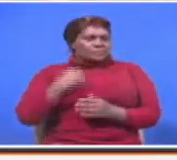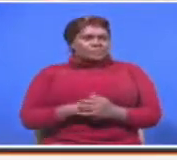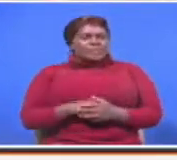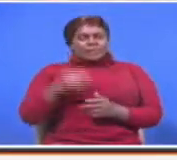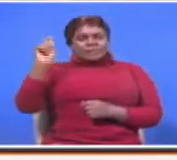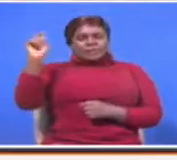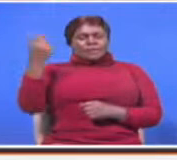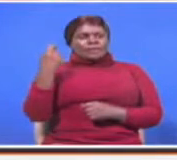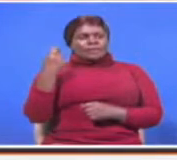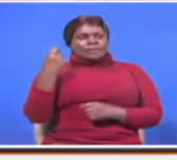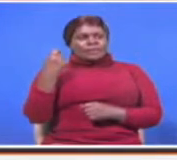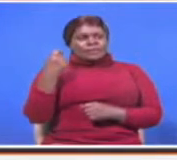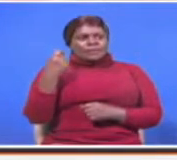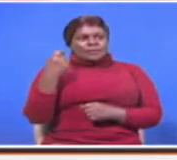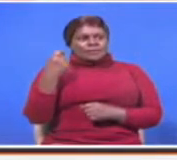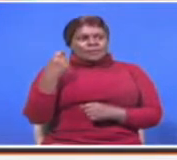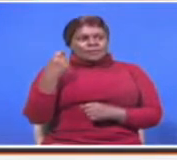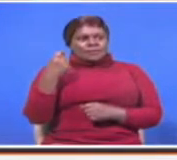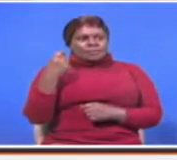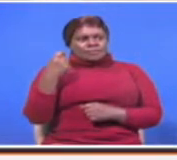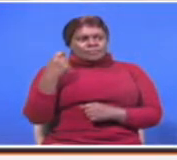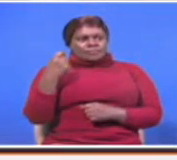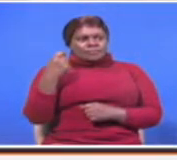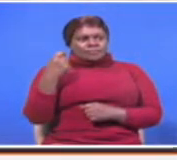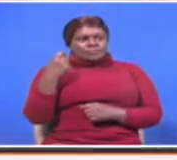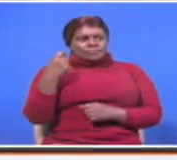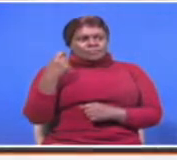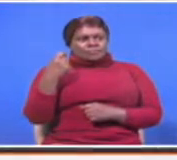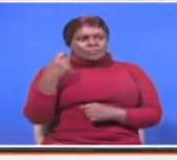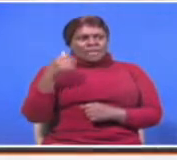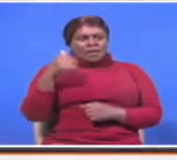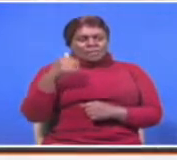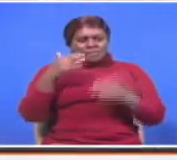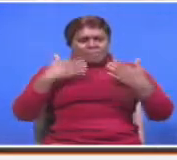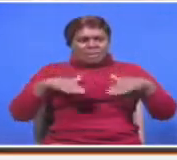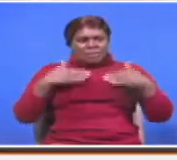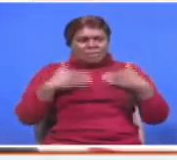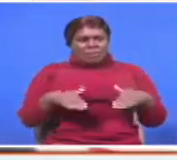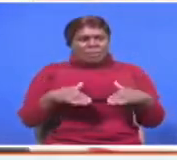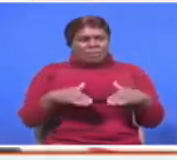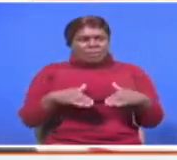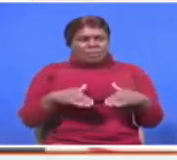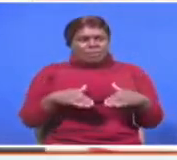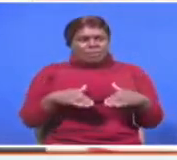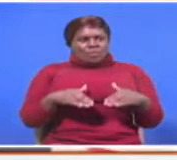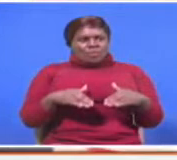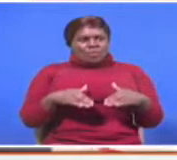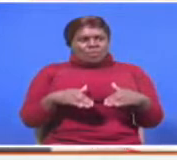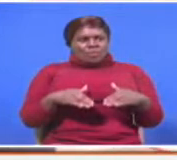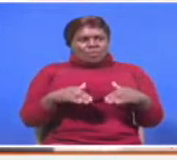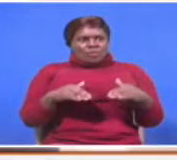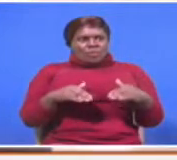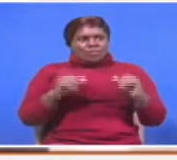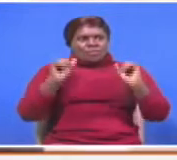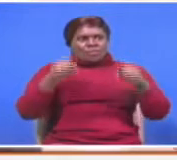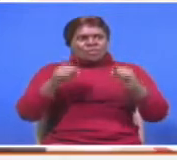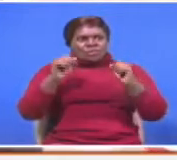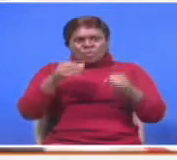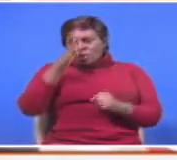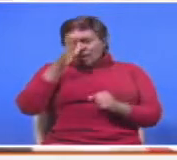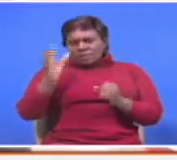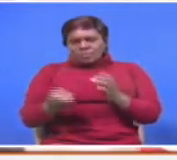Kenyans are not cockroaches. Kenyans are people, real people. He can only get away if he